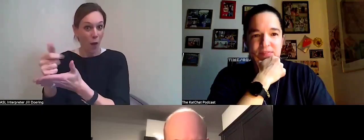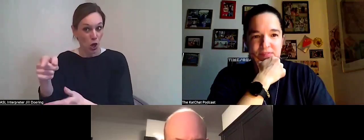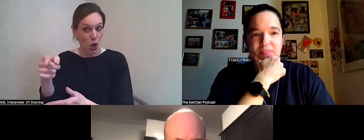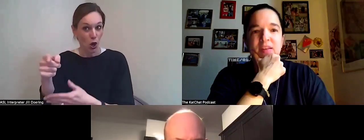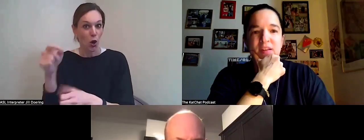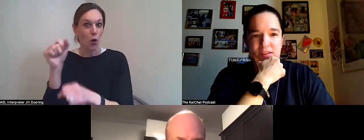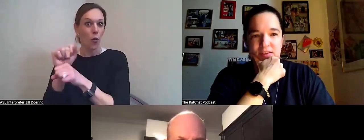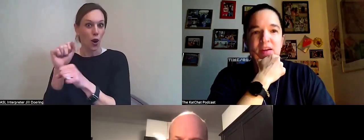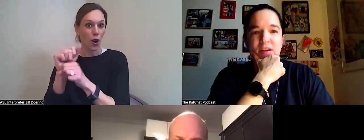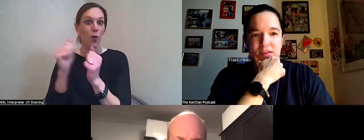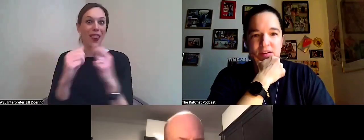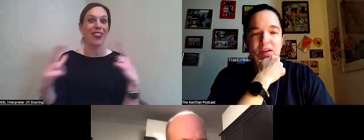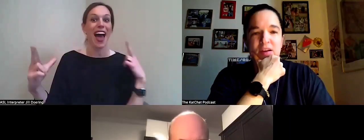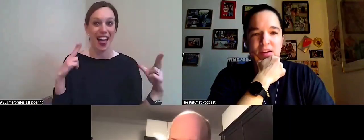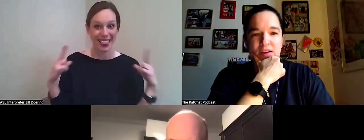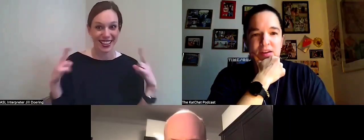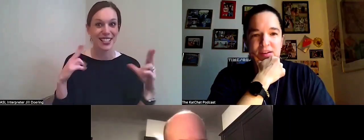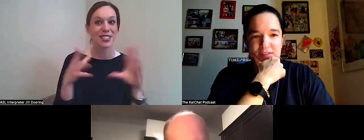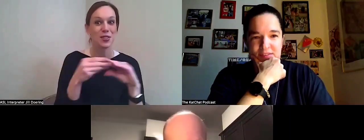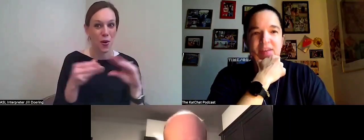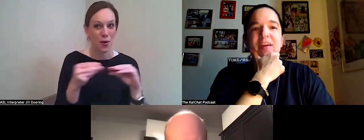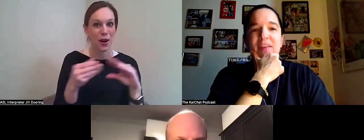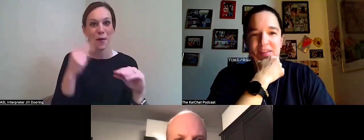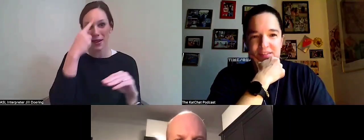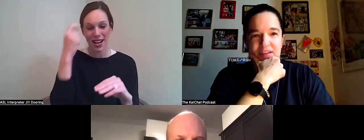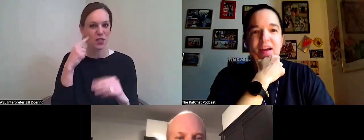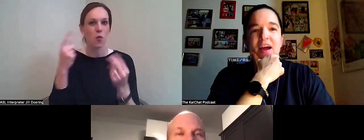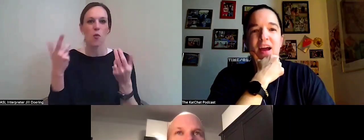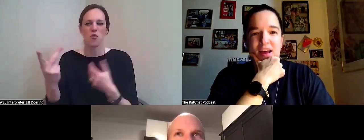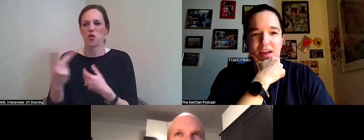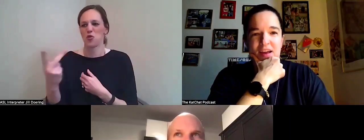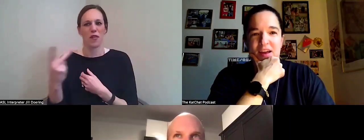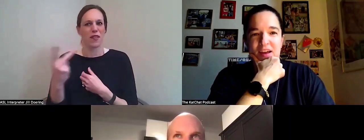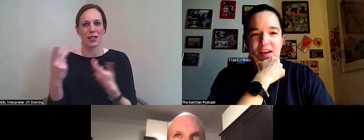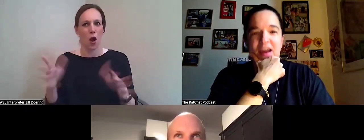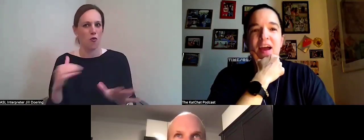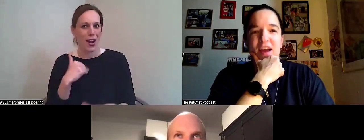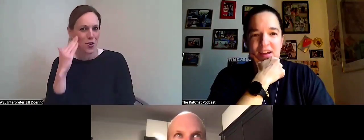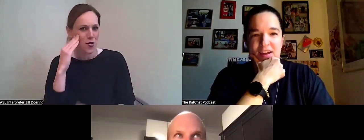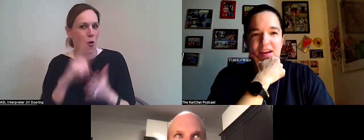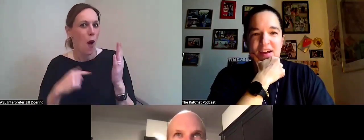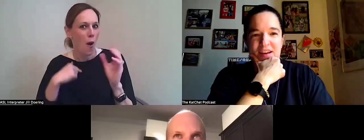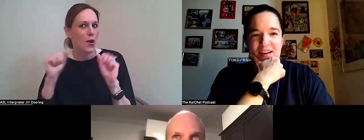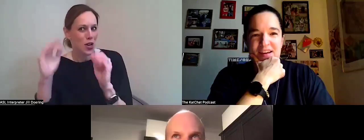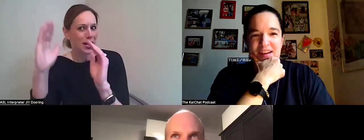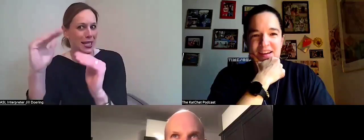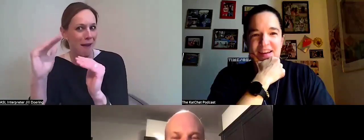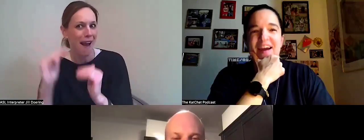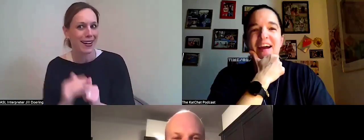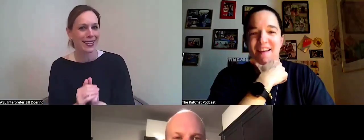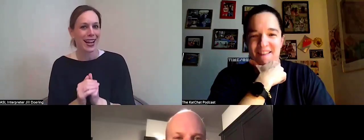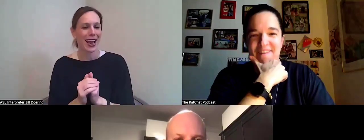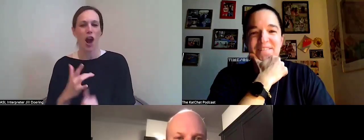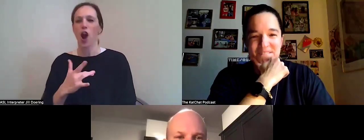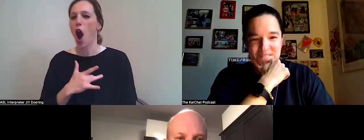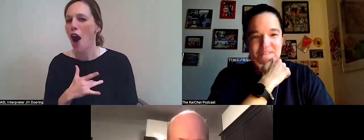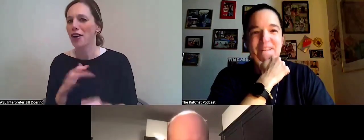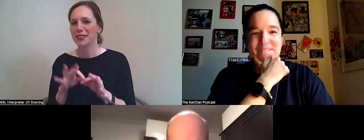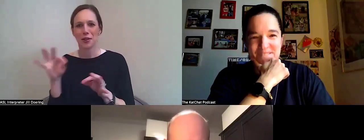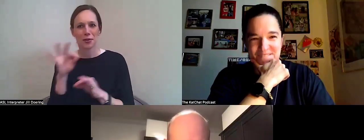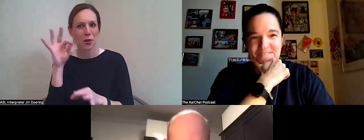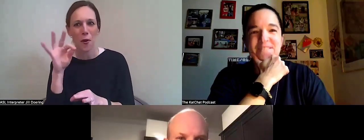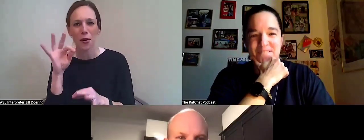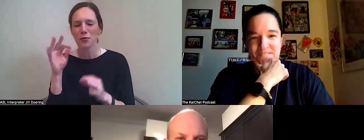holiday story because we knew what to expect and we both put our hearts and souls into making